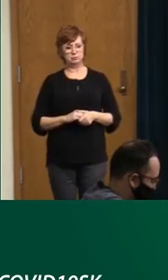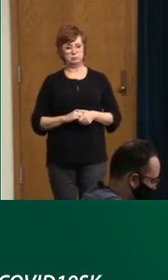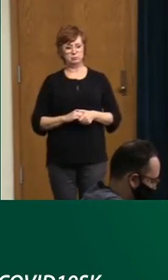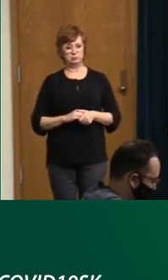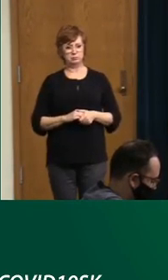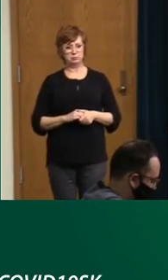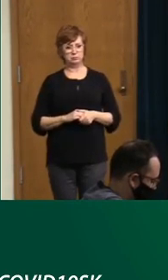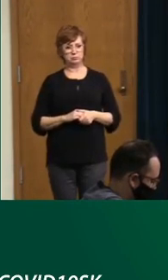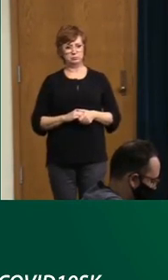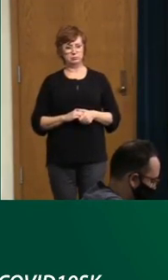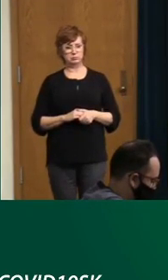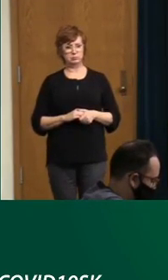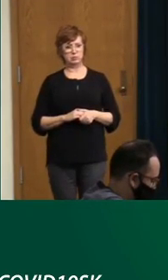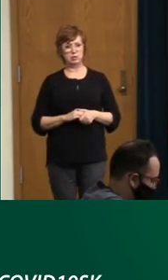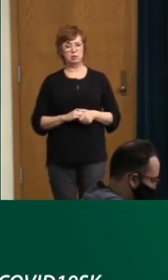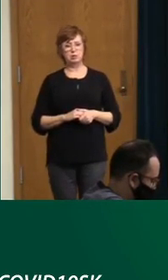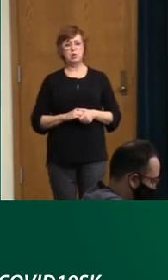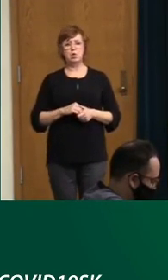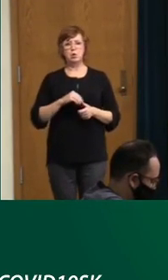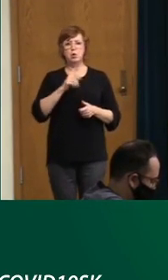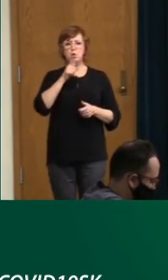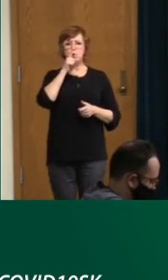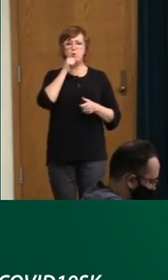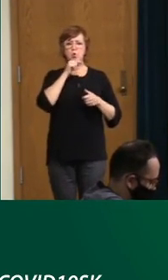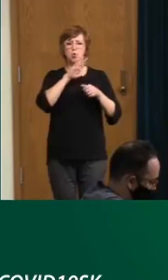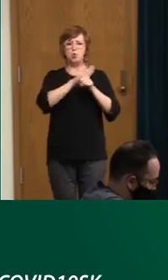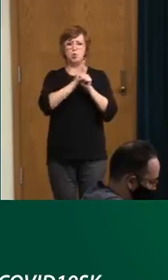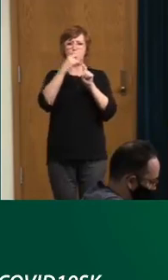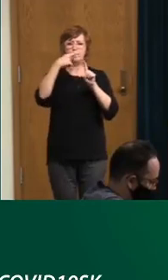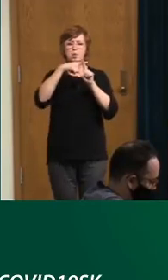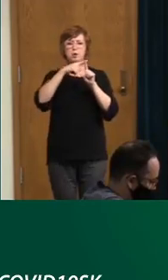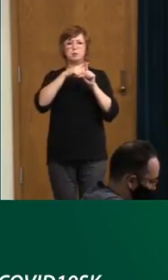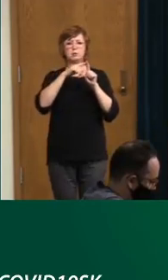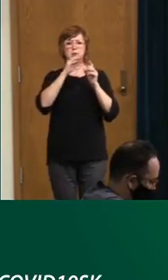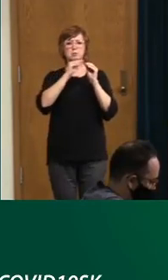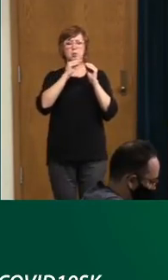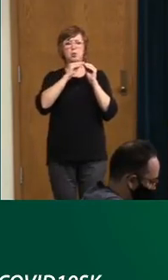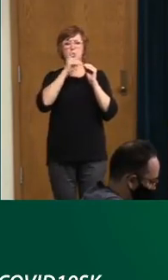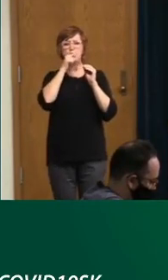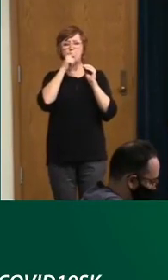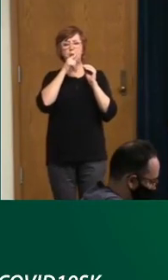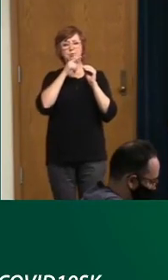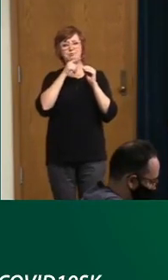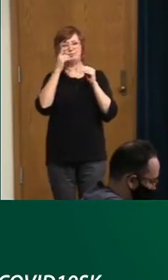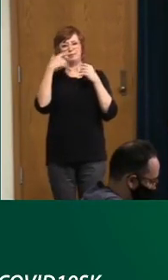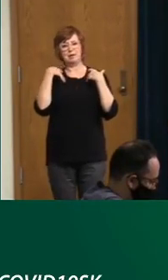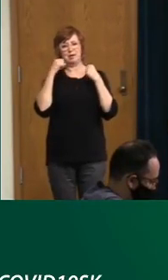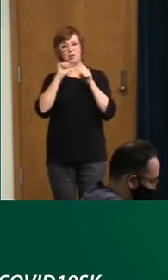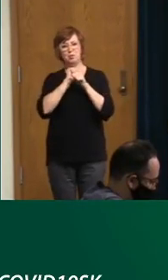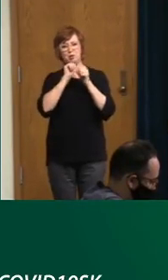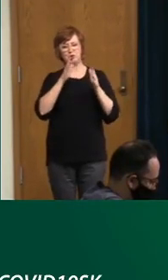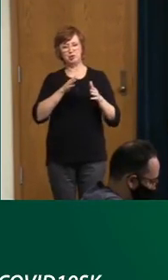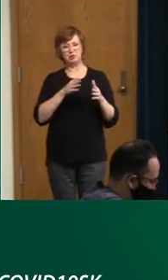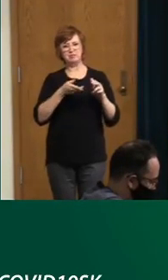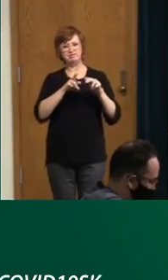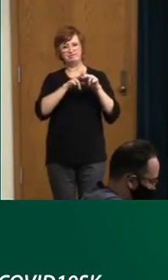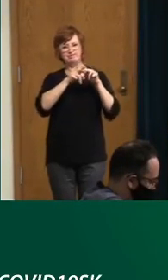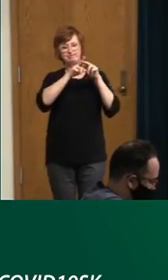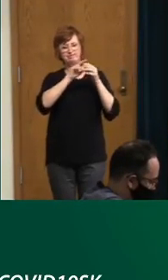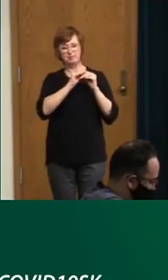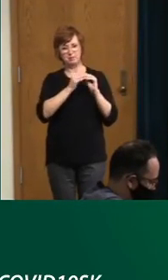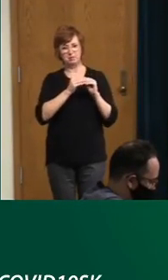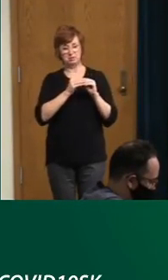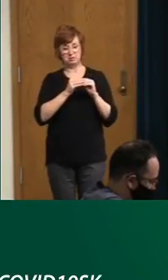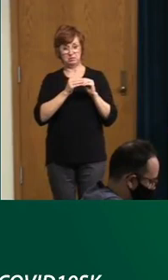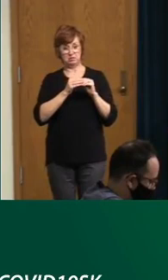healthcare workers get sick with COVID-19 as they become more exposed to the virus. Is this concerning just due to the fact that we are